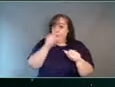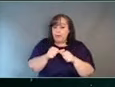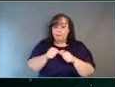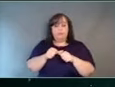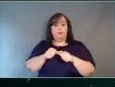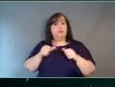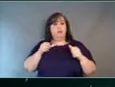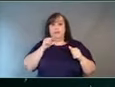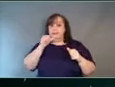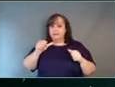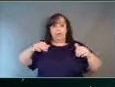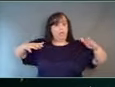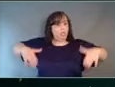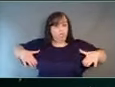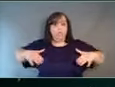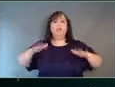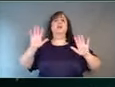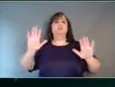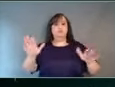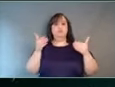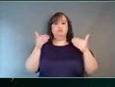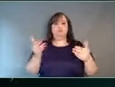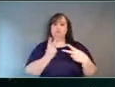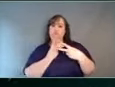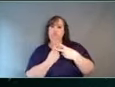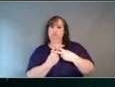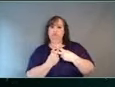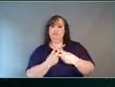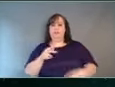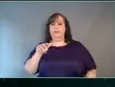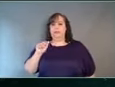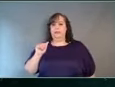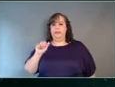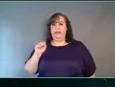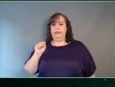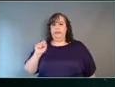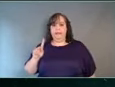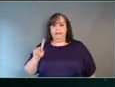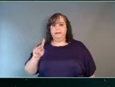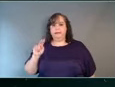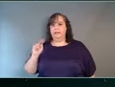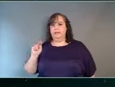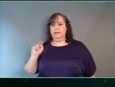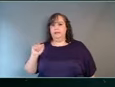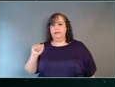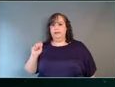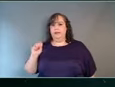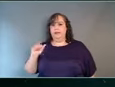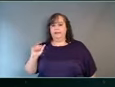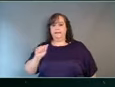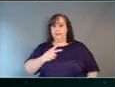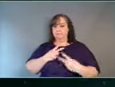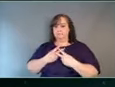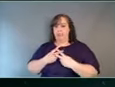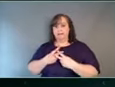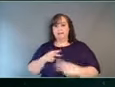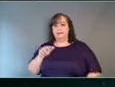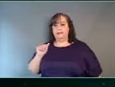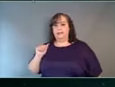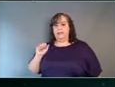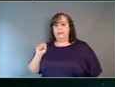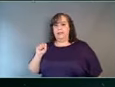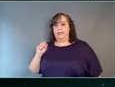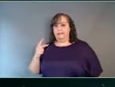use hashtag AskNASA or drop your question in the comment box wherever you're viewing. Our first question is from